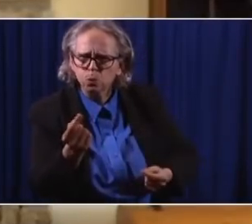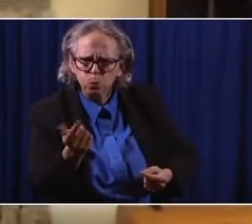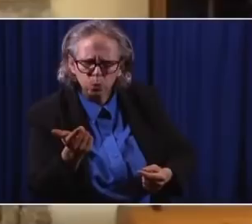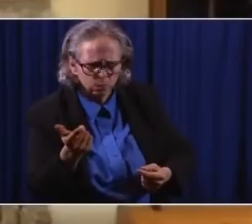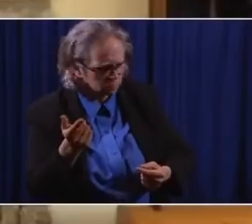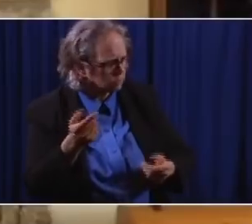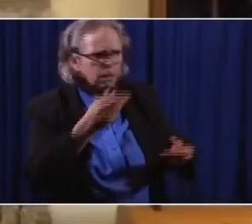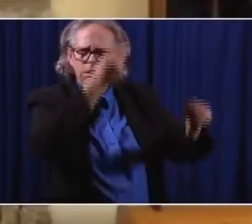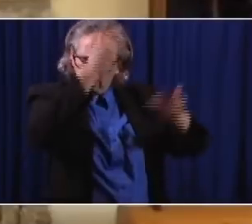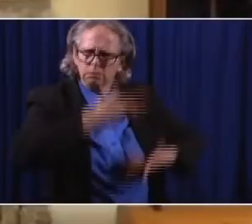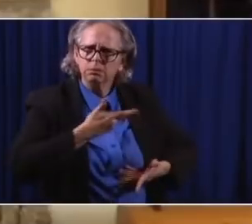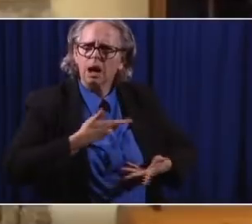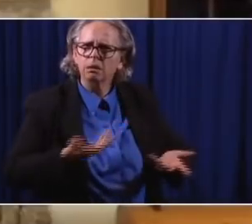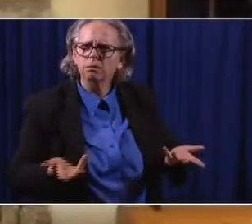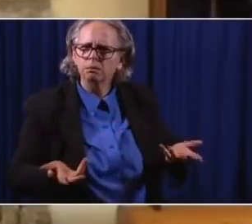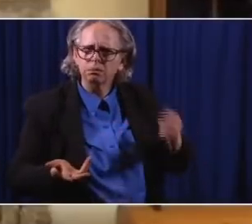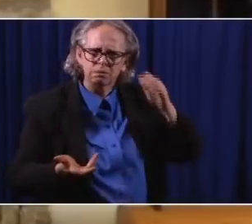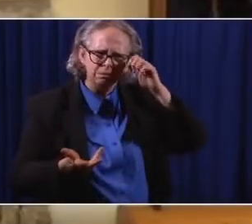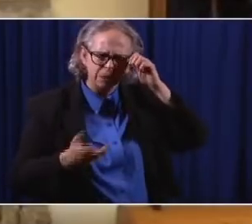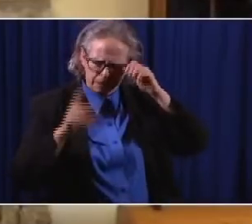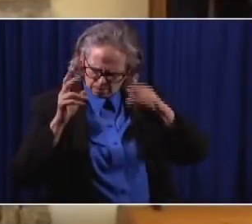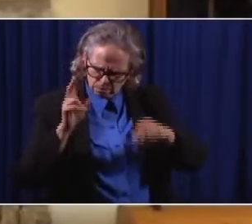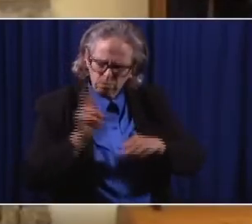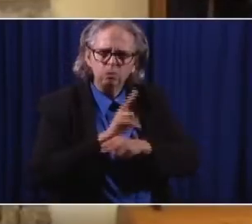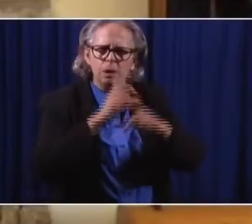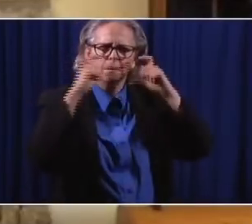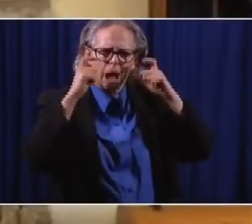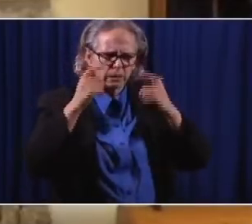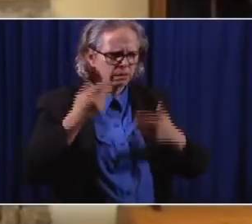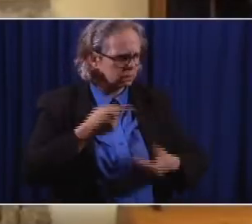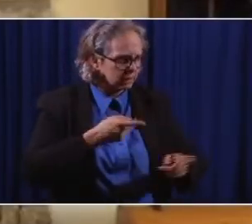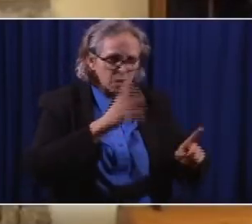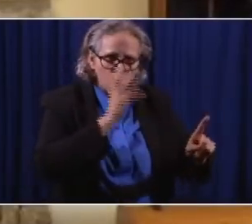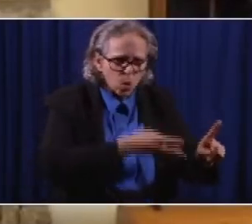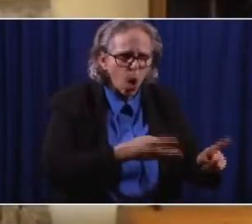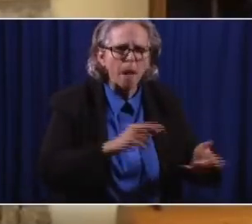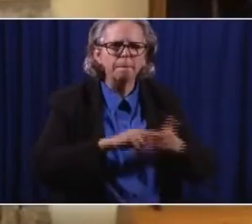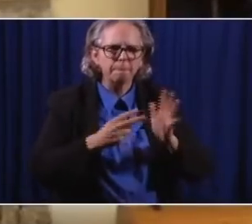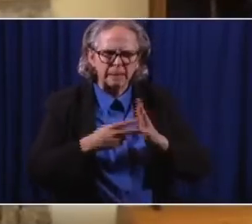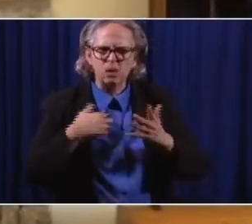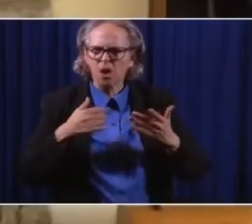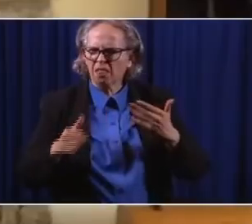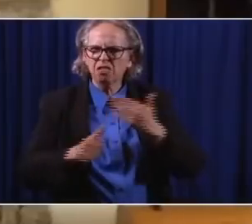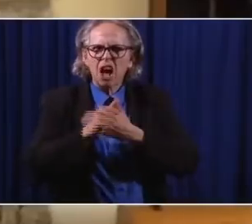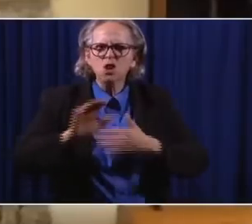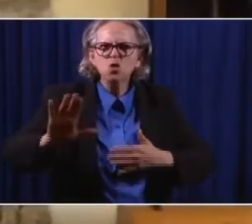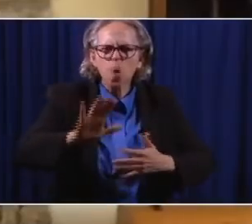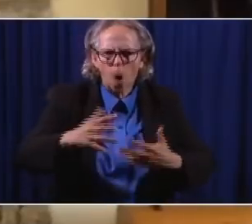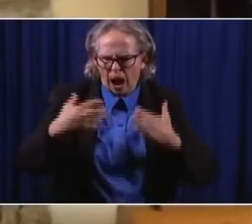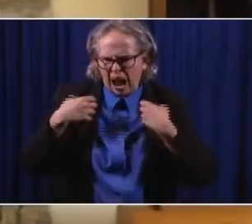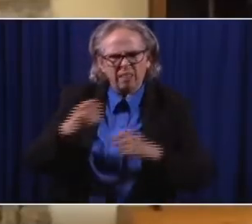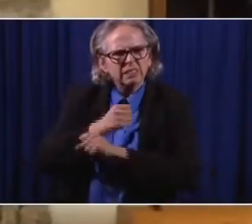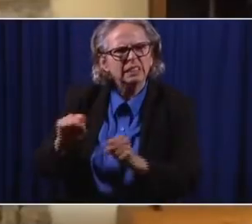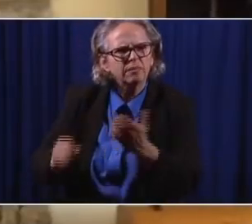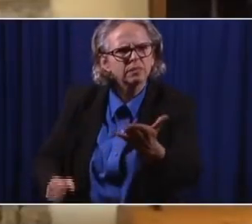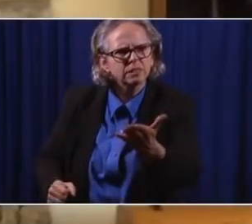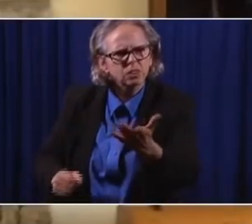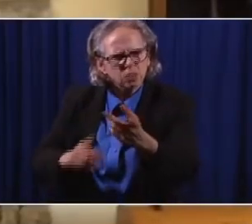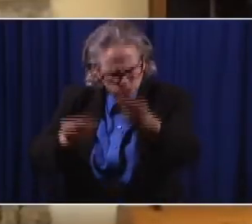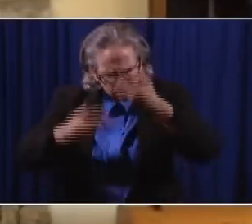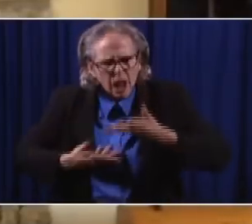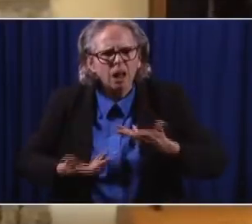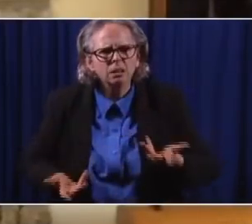the mask order and therefore threatening your health and safety, you should not have to work under those